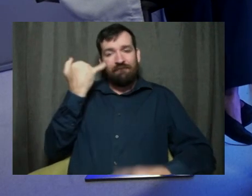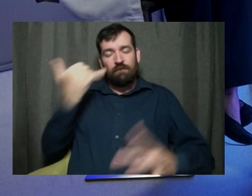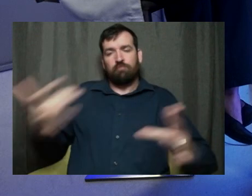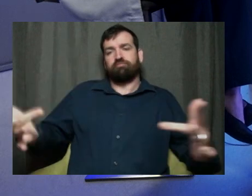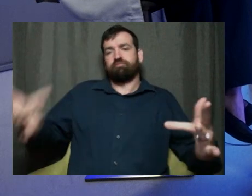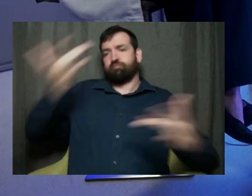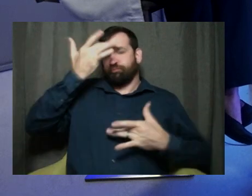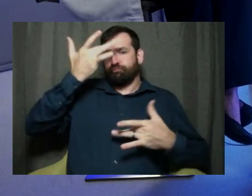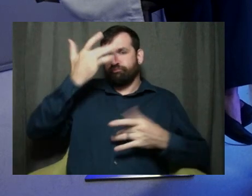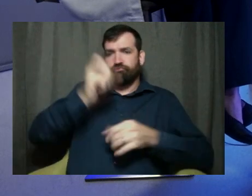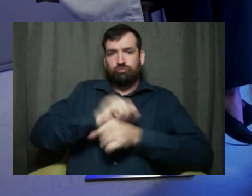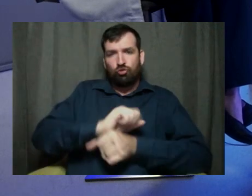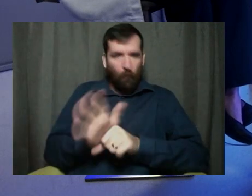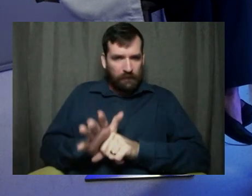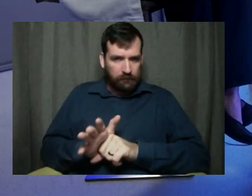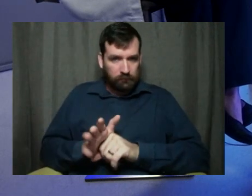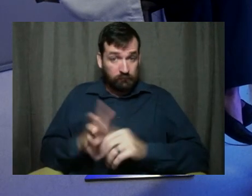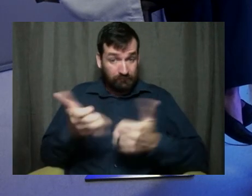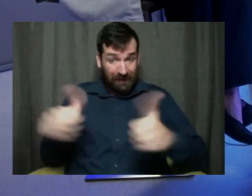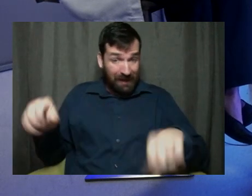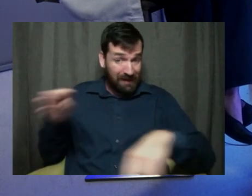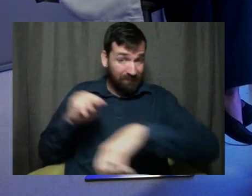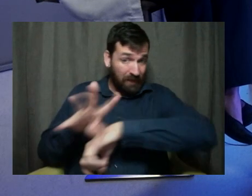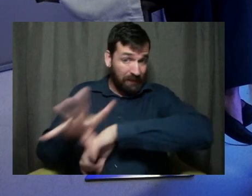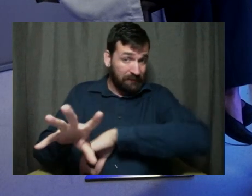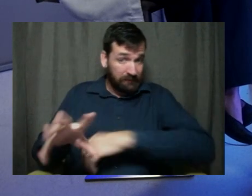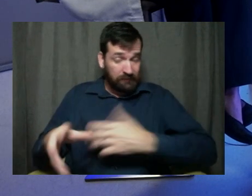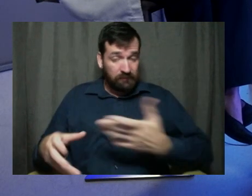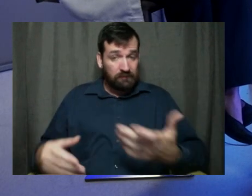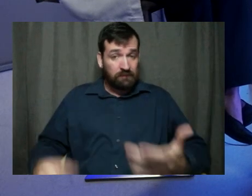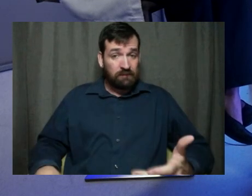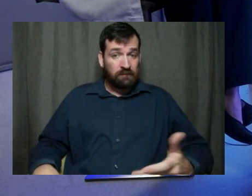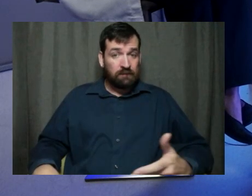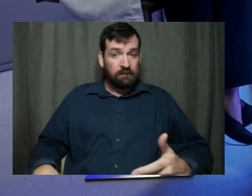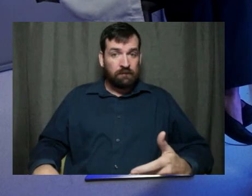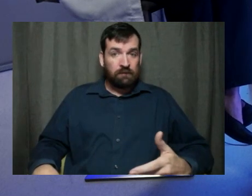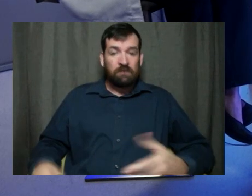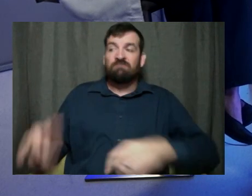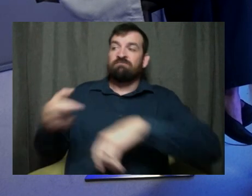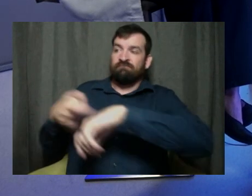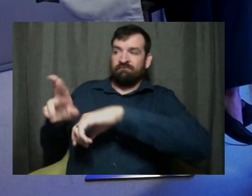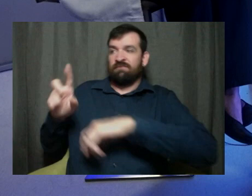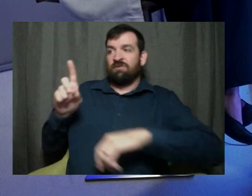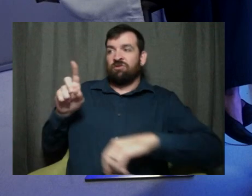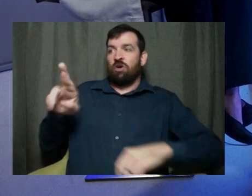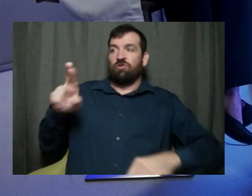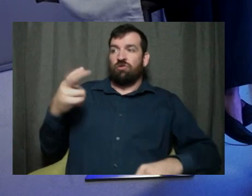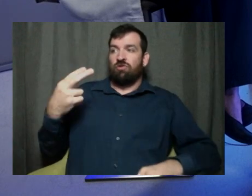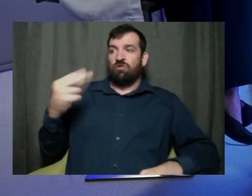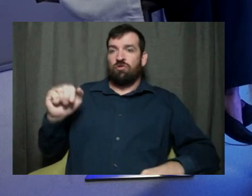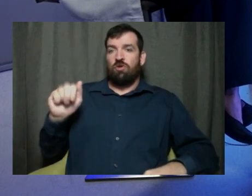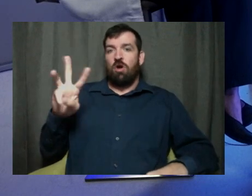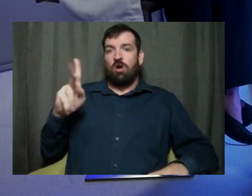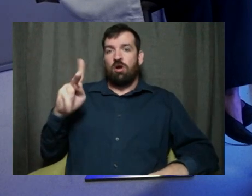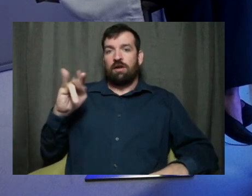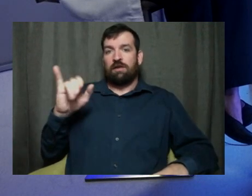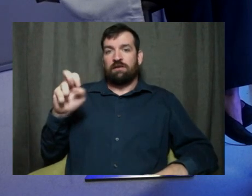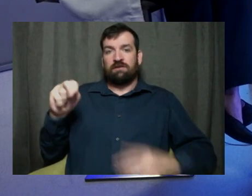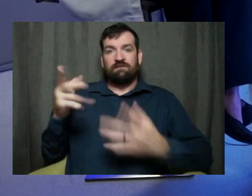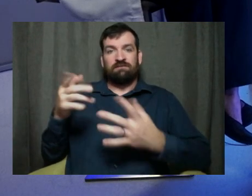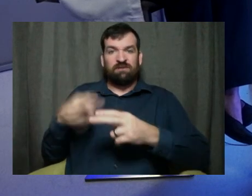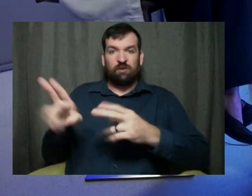any advice? Well, I'd probably defer that to Dr. Hawkinson over there, but I think quick contact to your